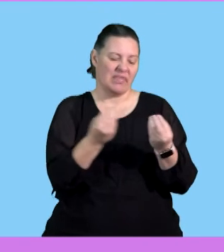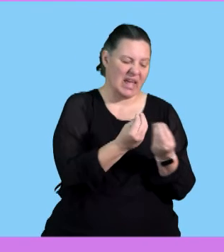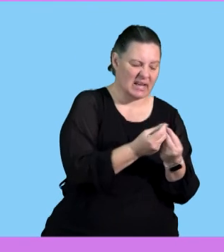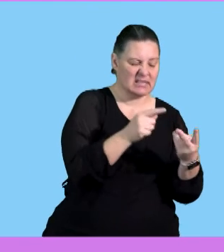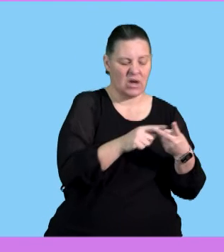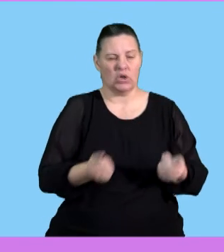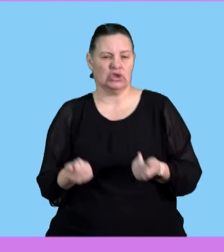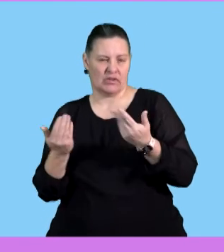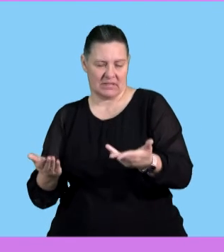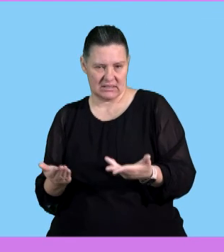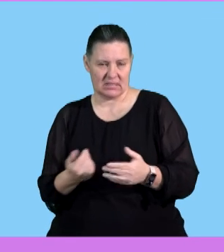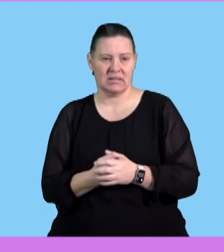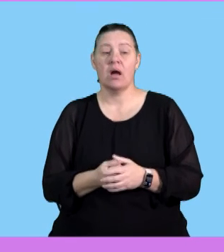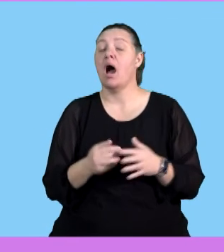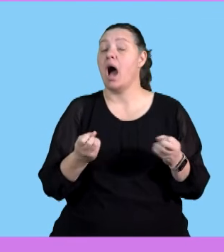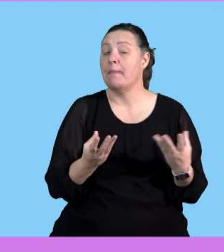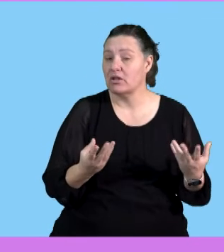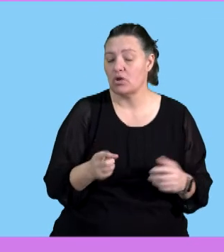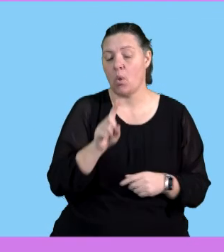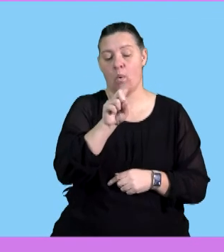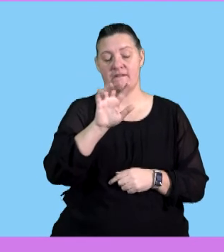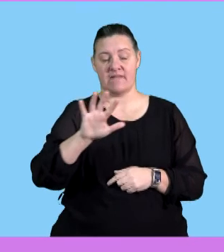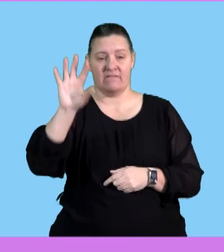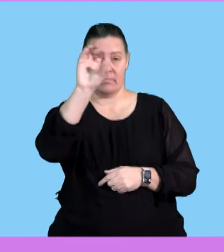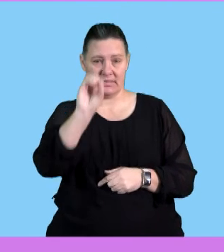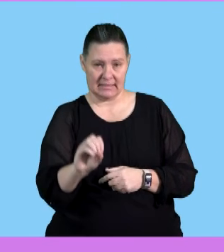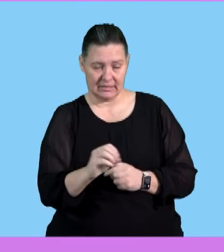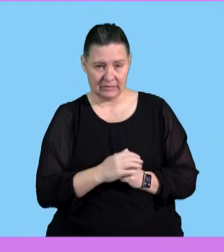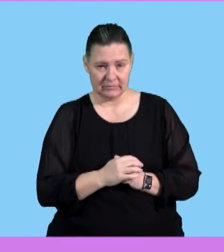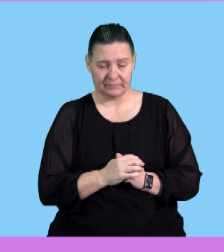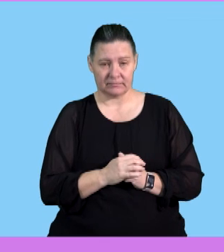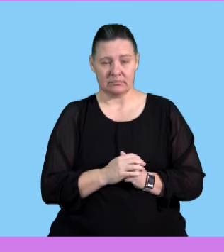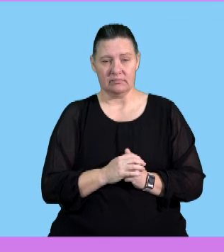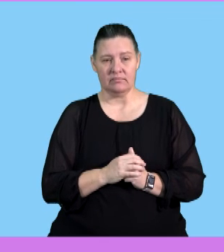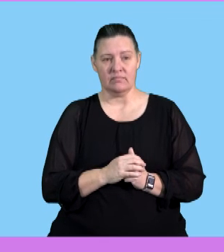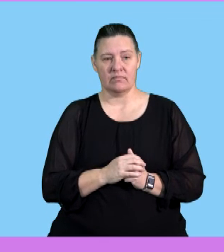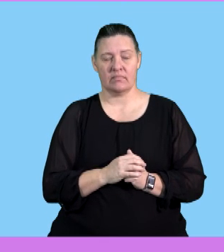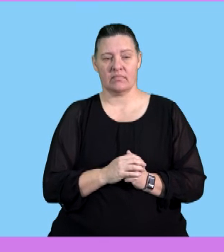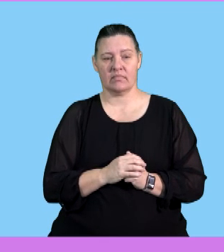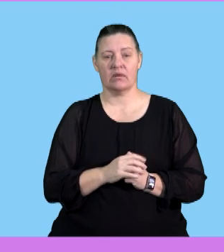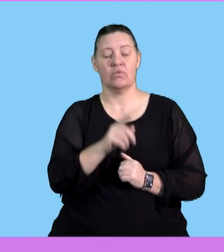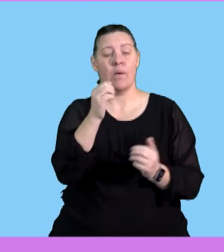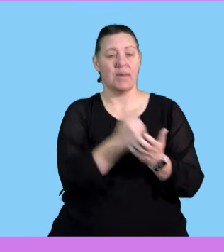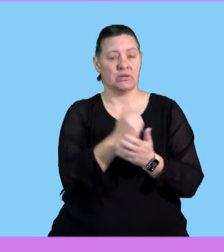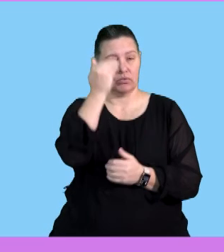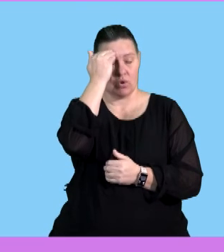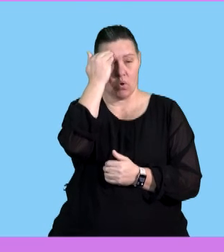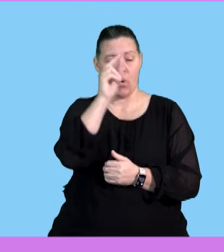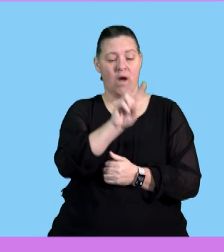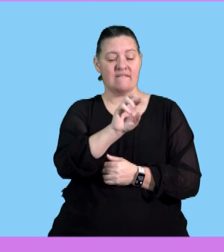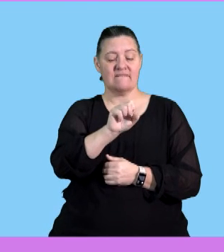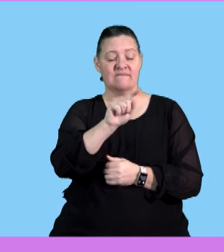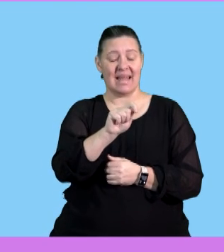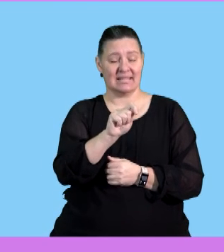purchases of goods and services, of which it is levied at 15%. And then we must